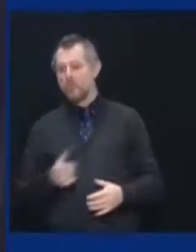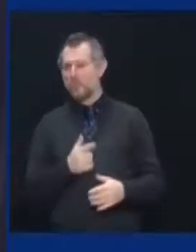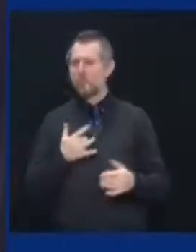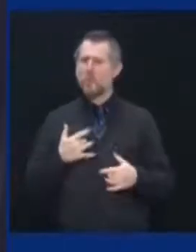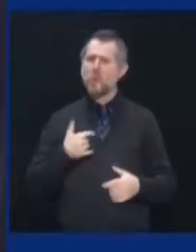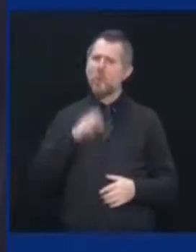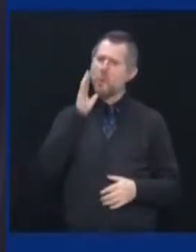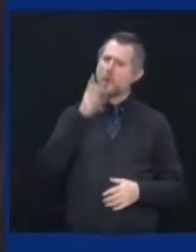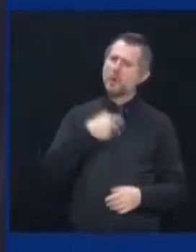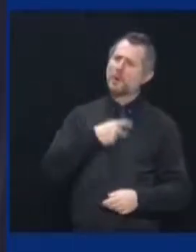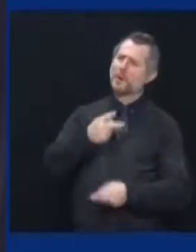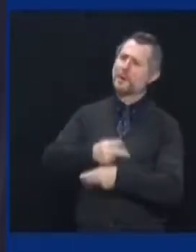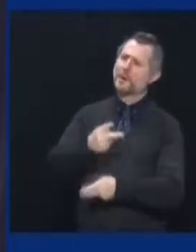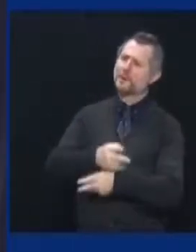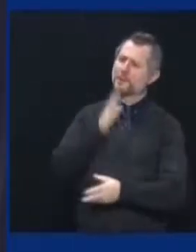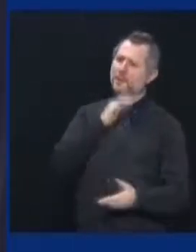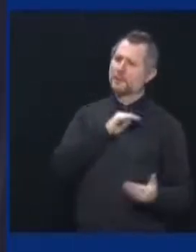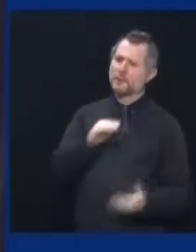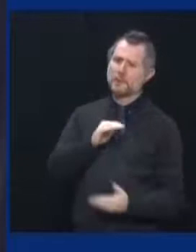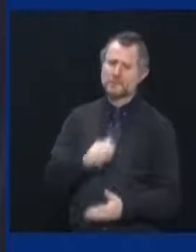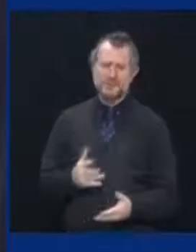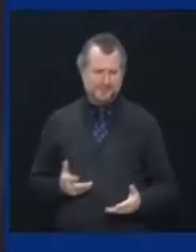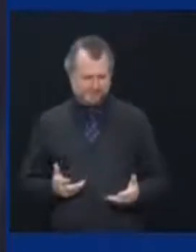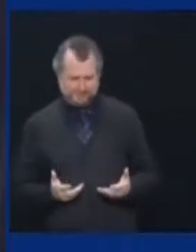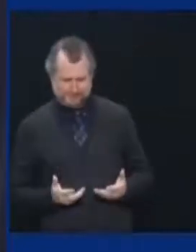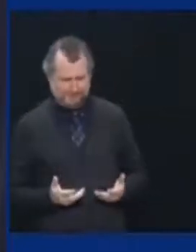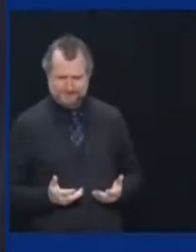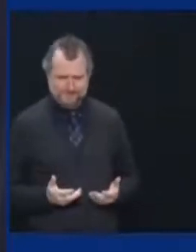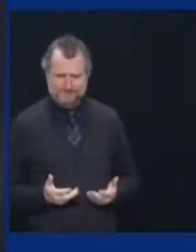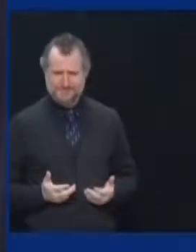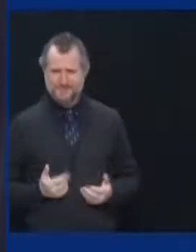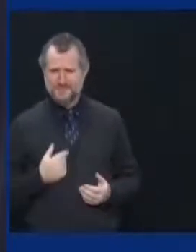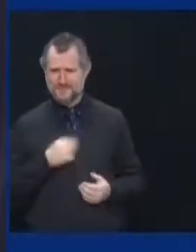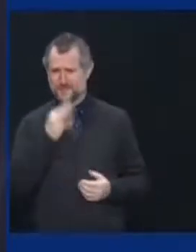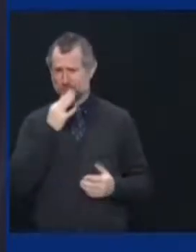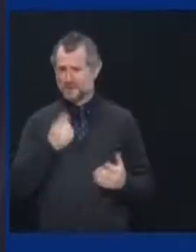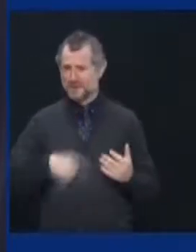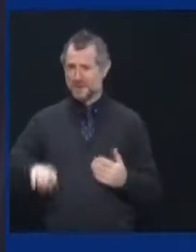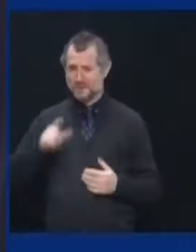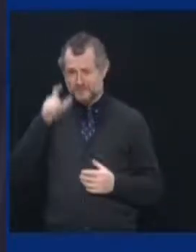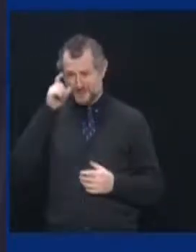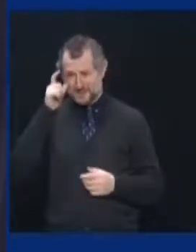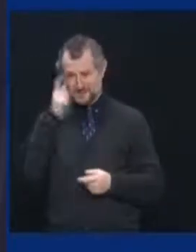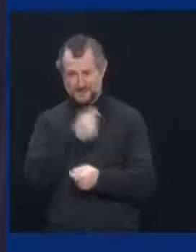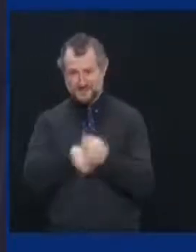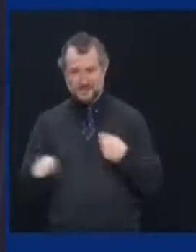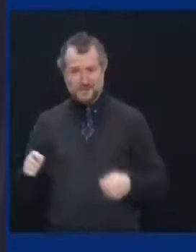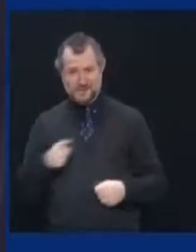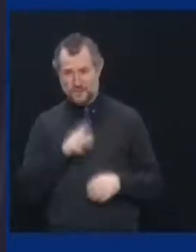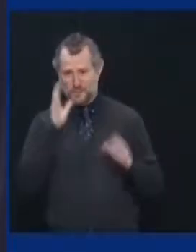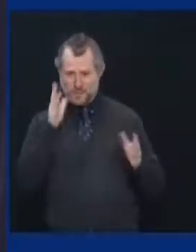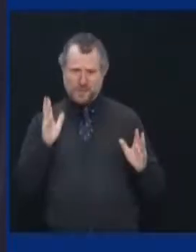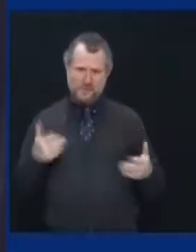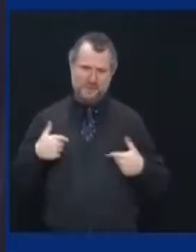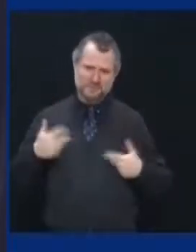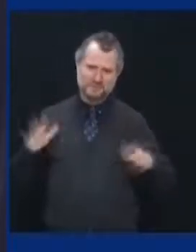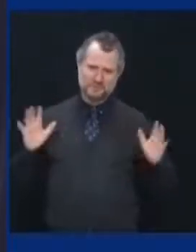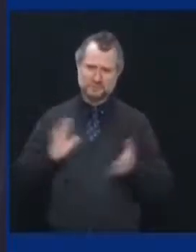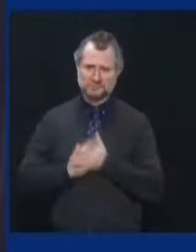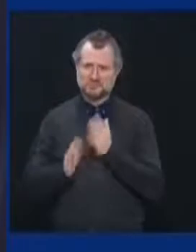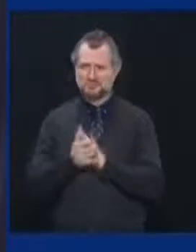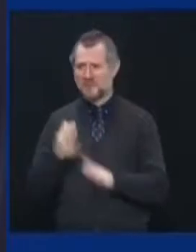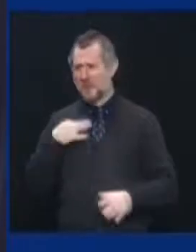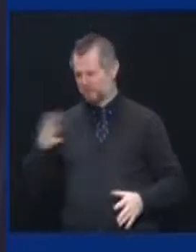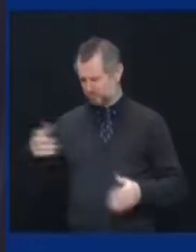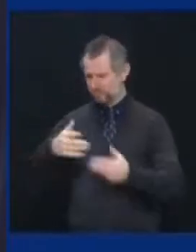address the supply. So on the way out the door, they could say, we made it eligible to everyone, and we increased